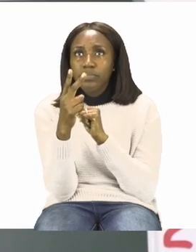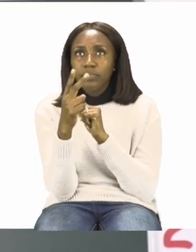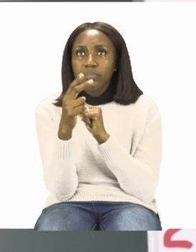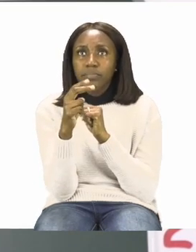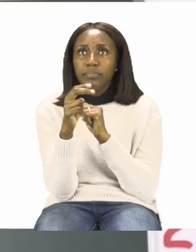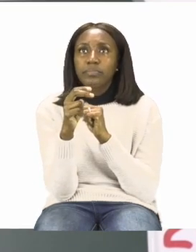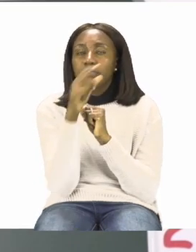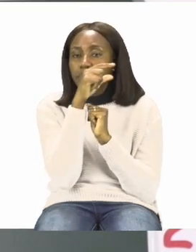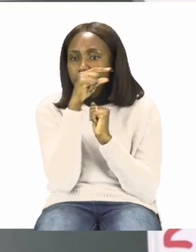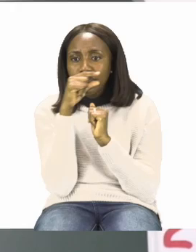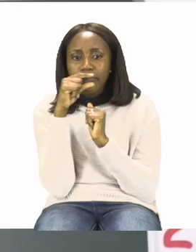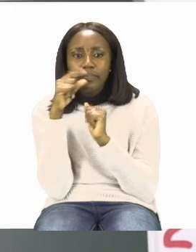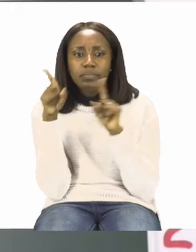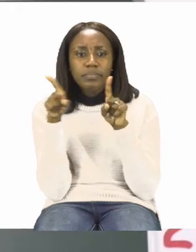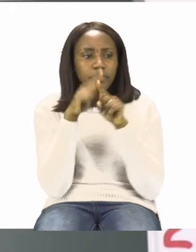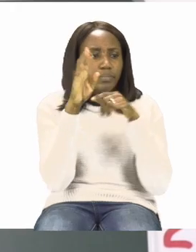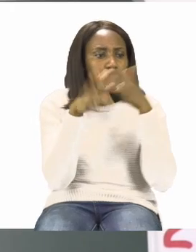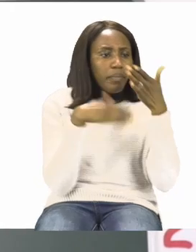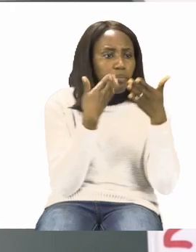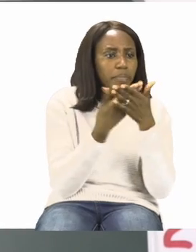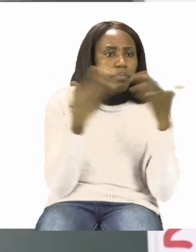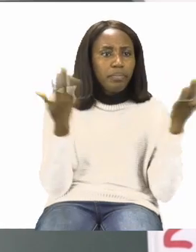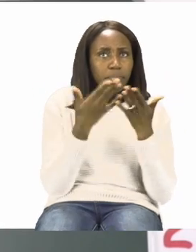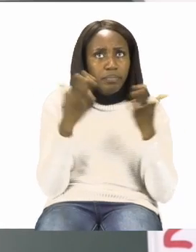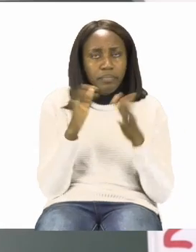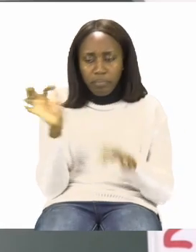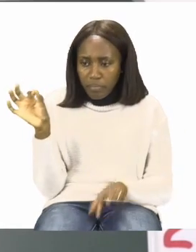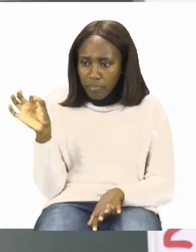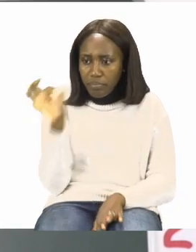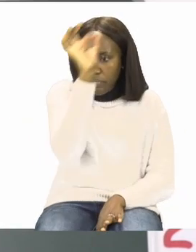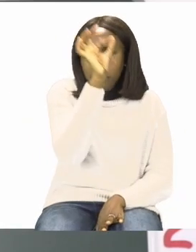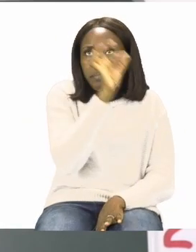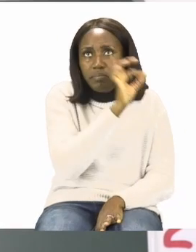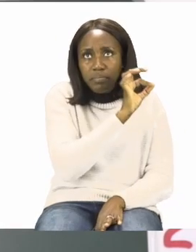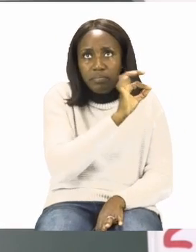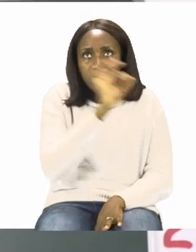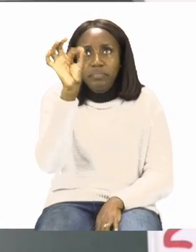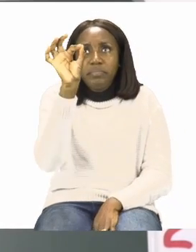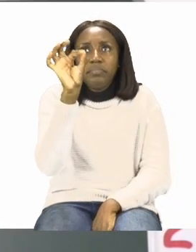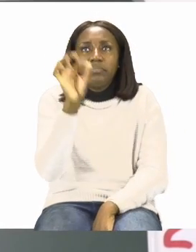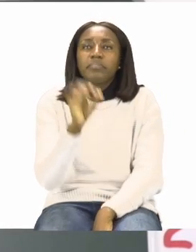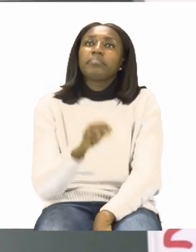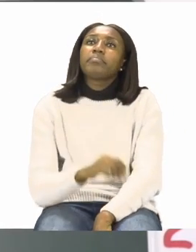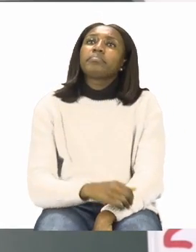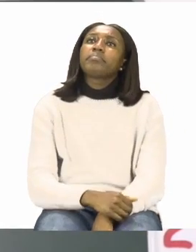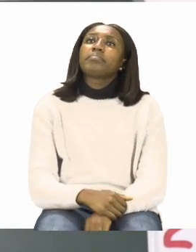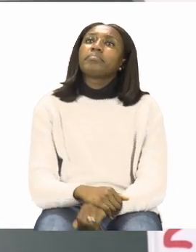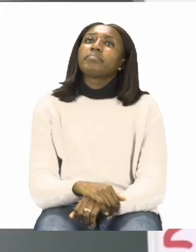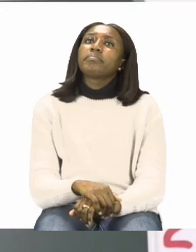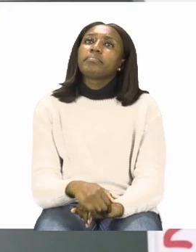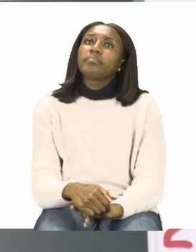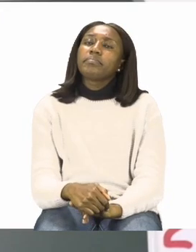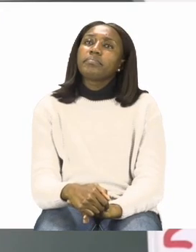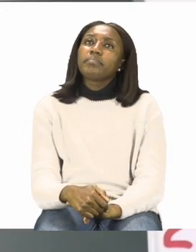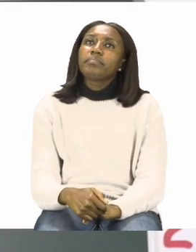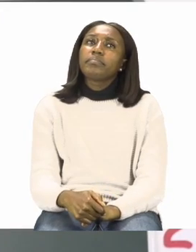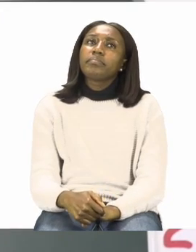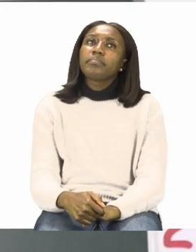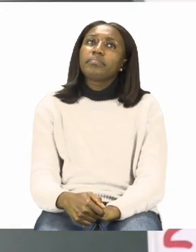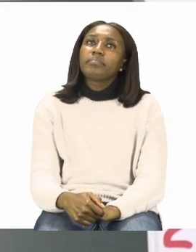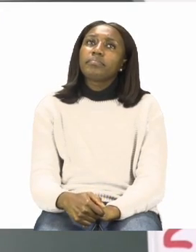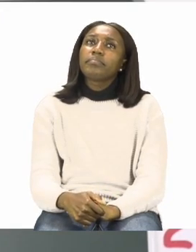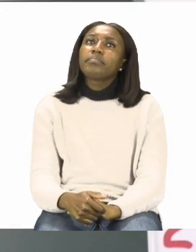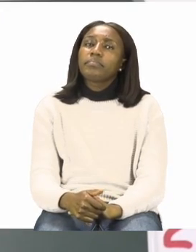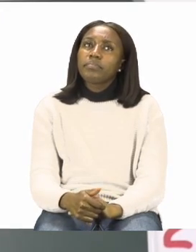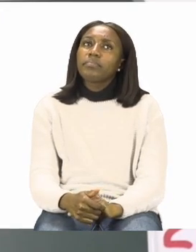word with the picture that is given to you on page 29. Let's